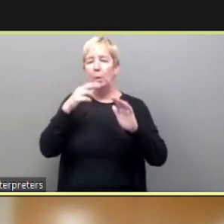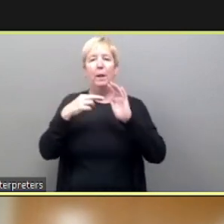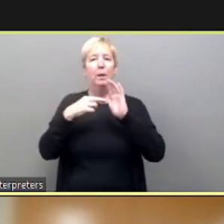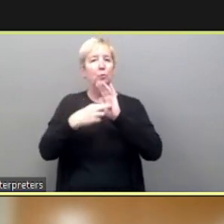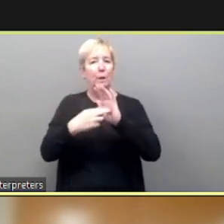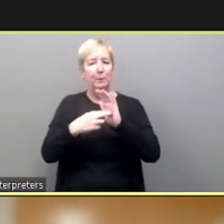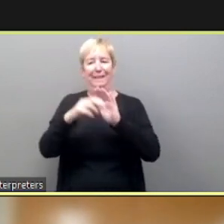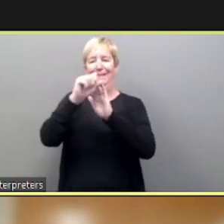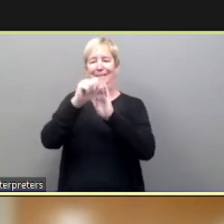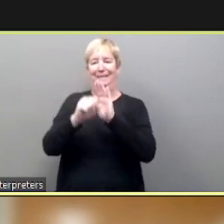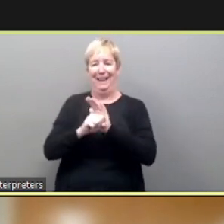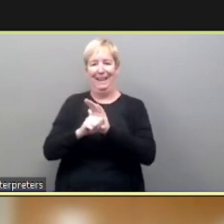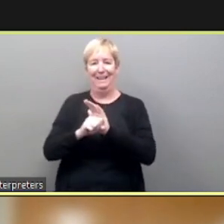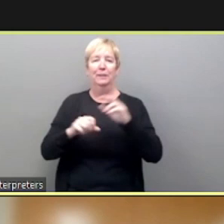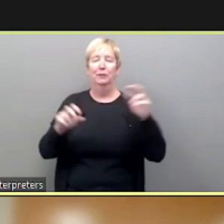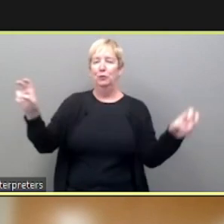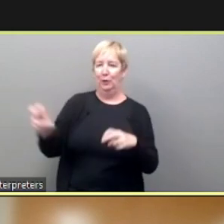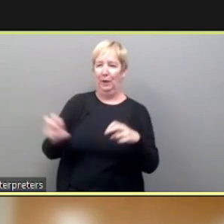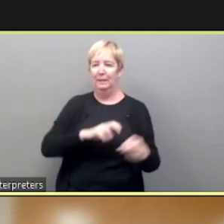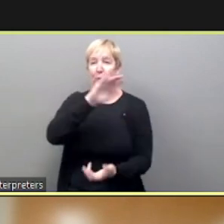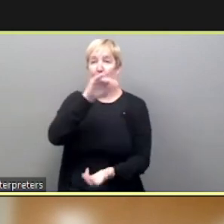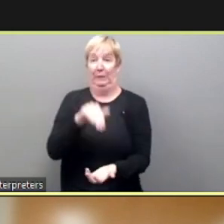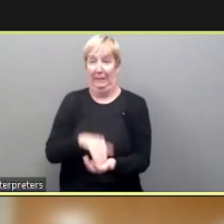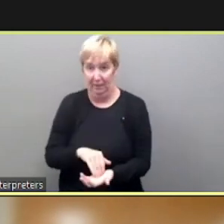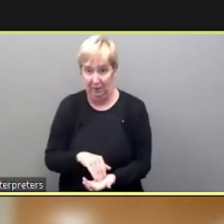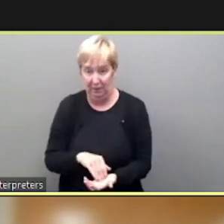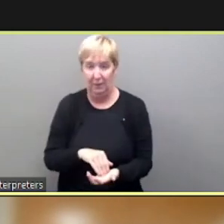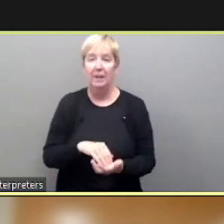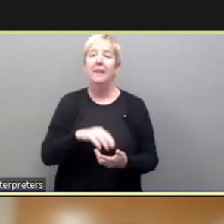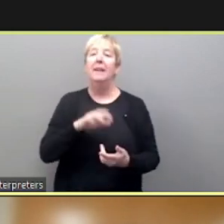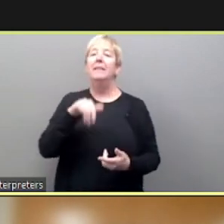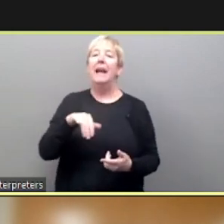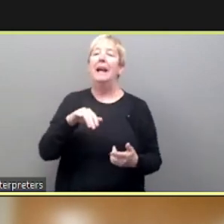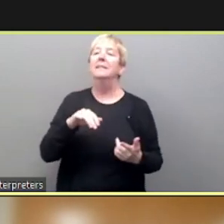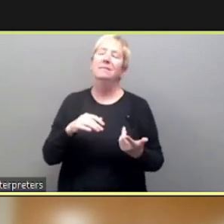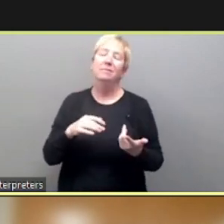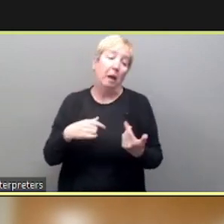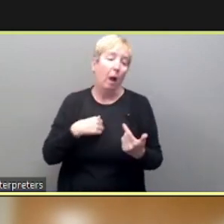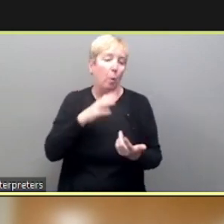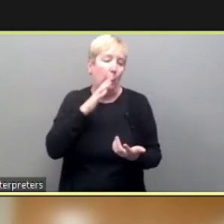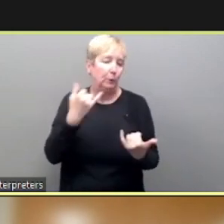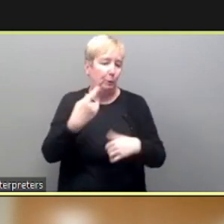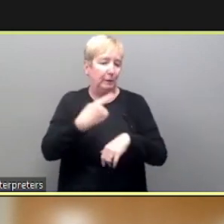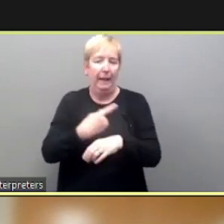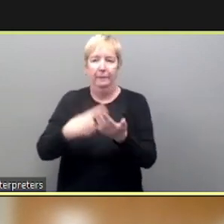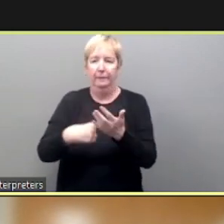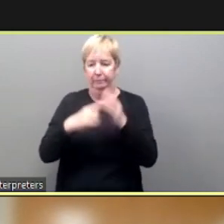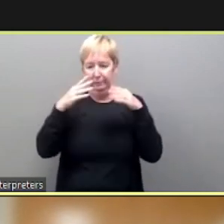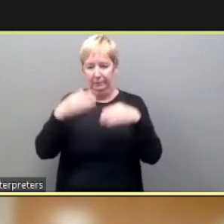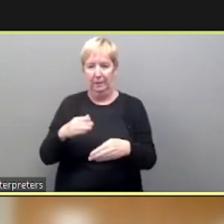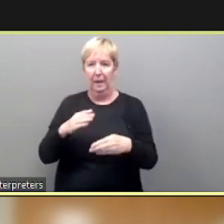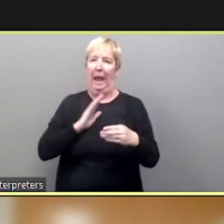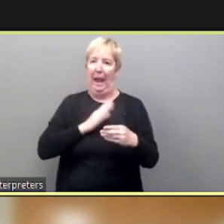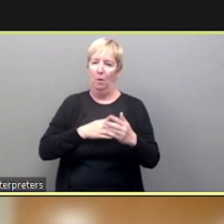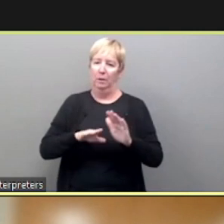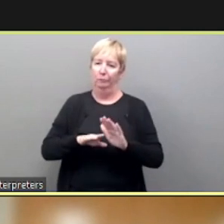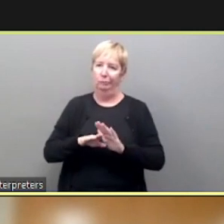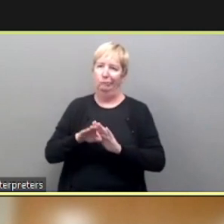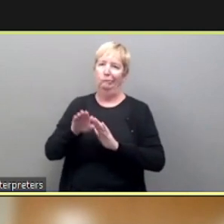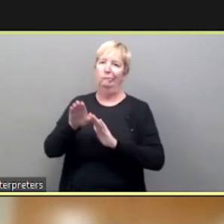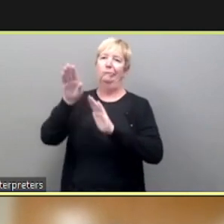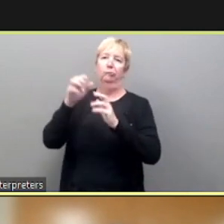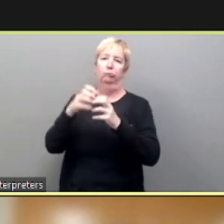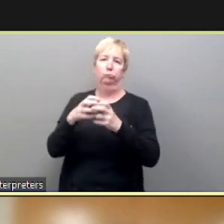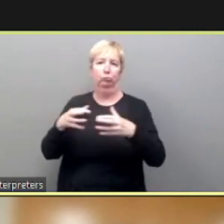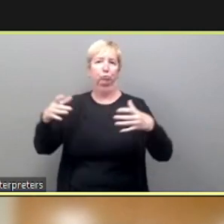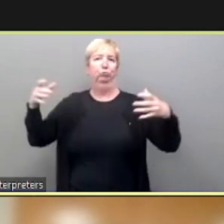Center. I'm going to take a few minutes of your time to talk about our current surge in the state of New Mexico, as well as our current staffing